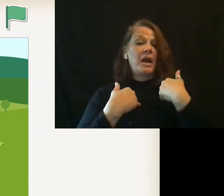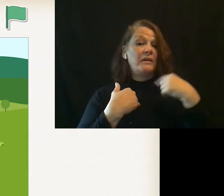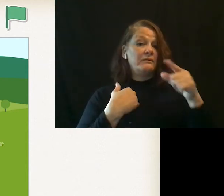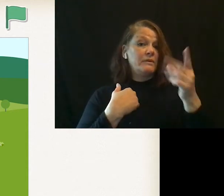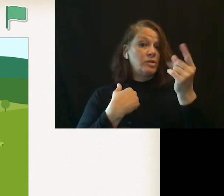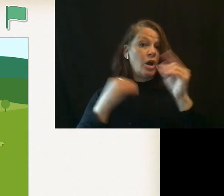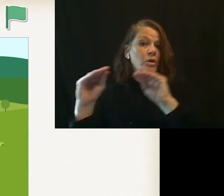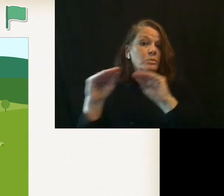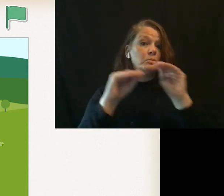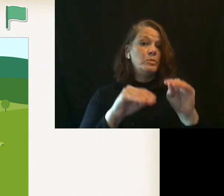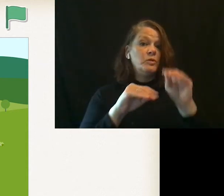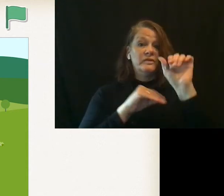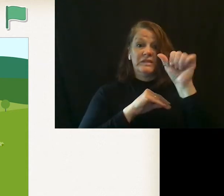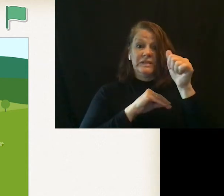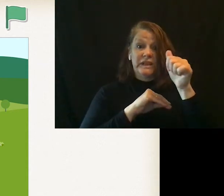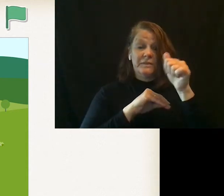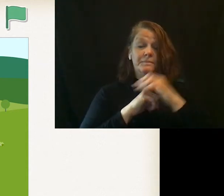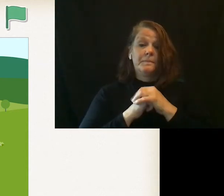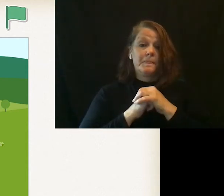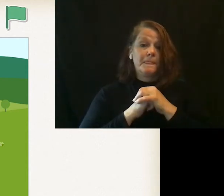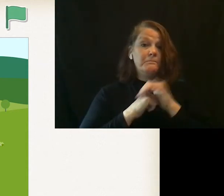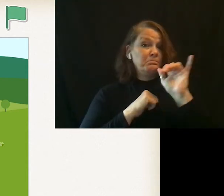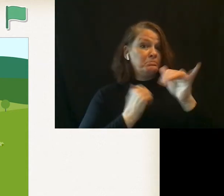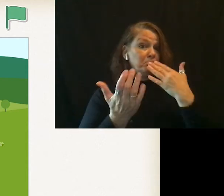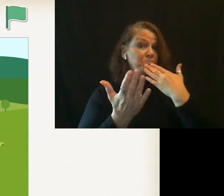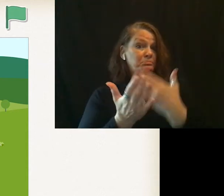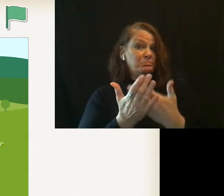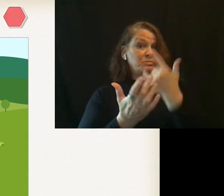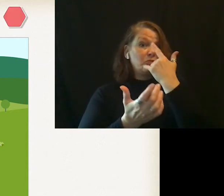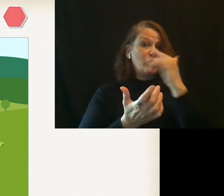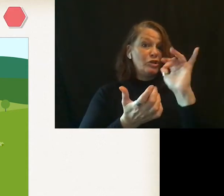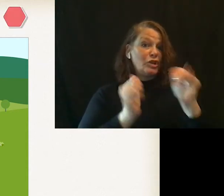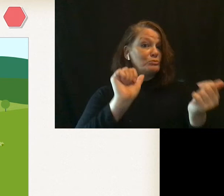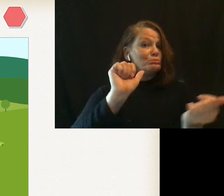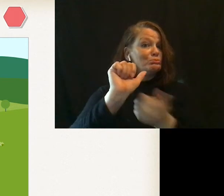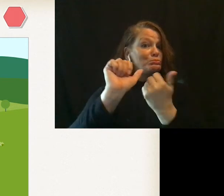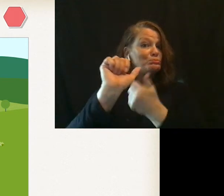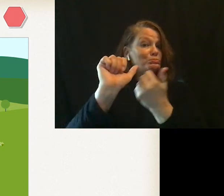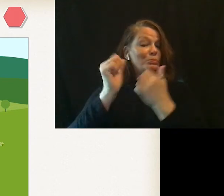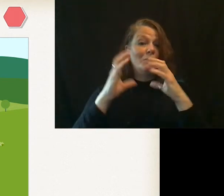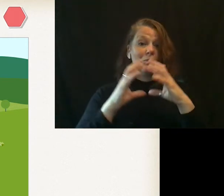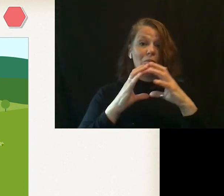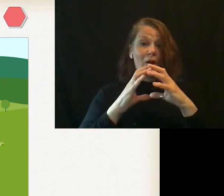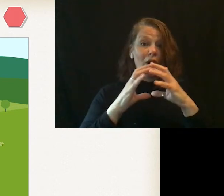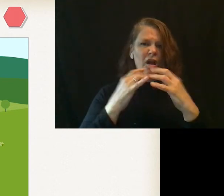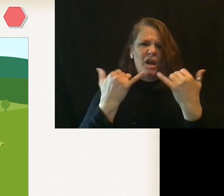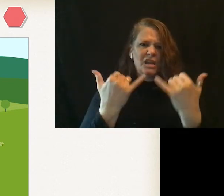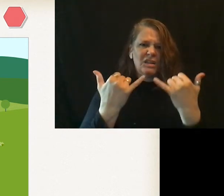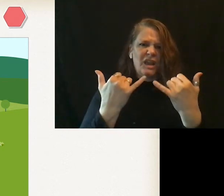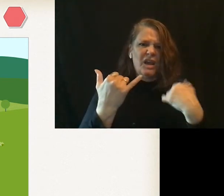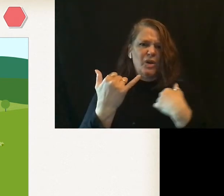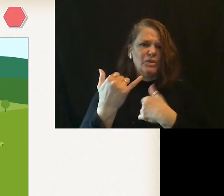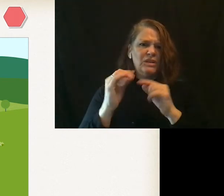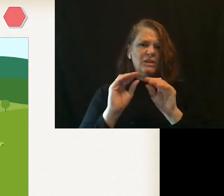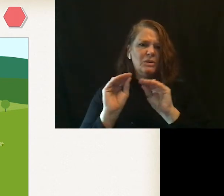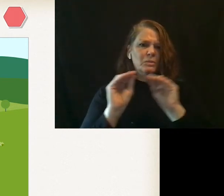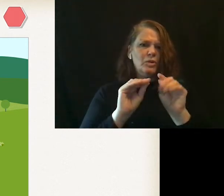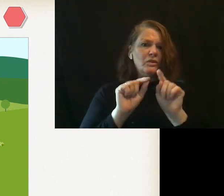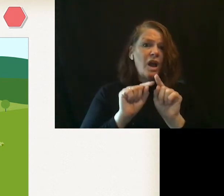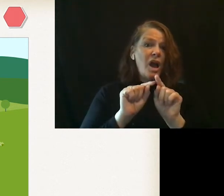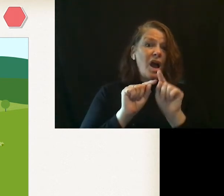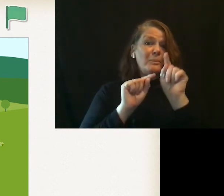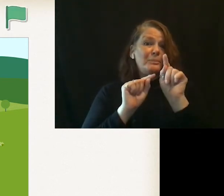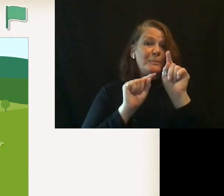back to the cat. To do that, we tell the dog to go left. Let's have him go left about